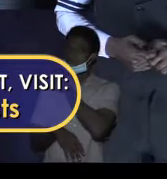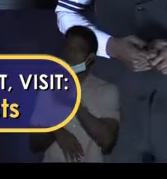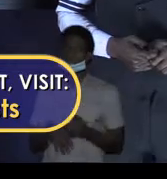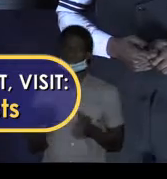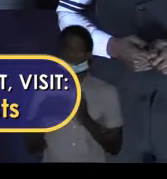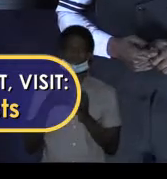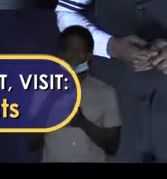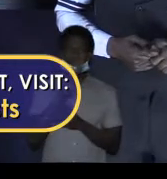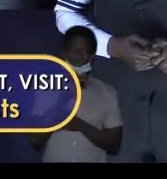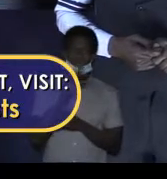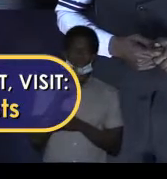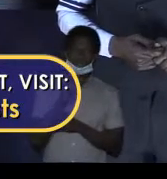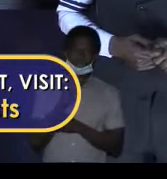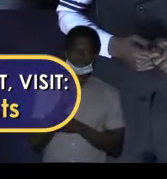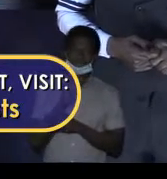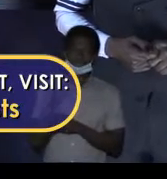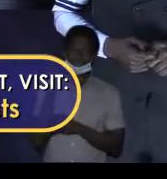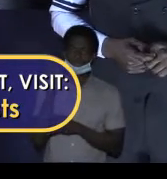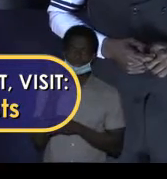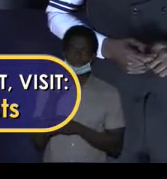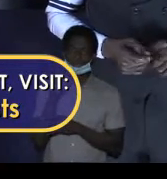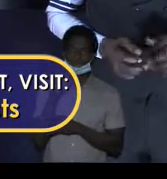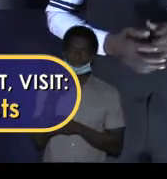bit.ly/webtests. The link again is